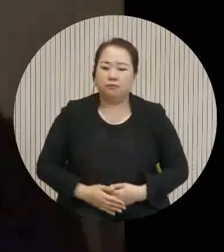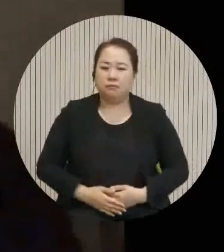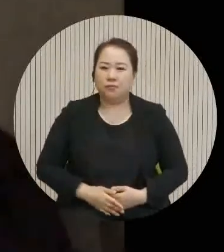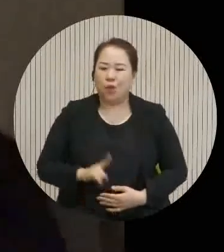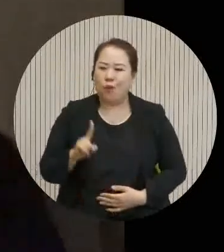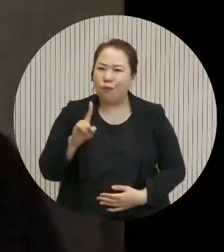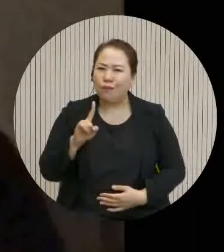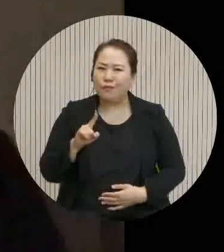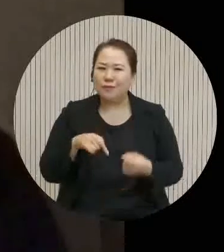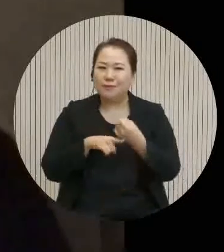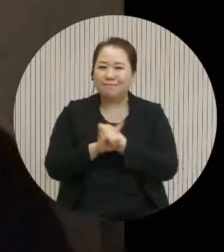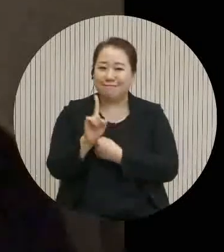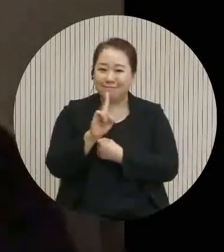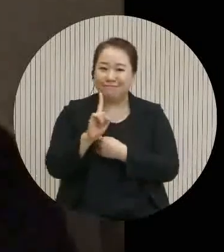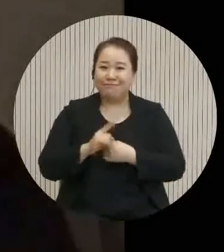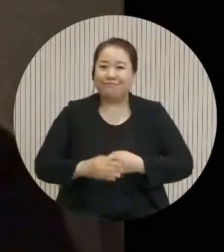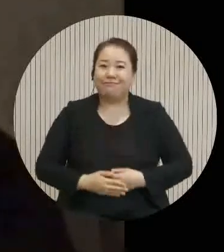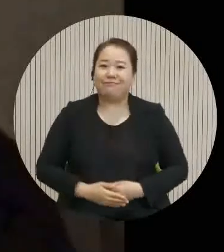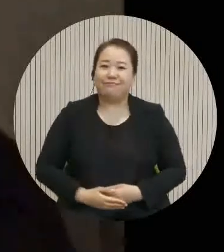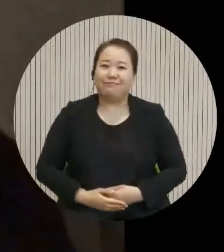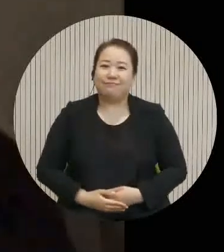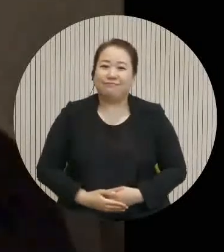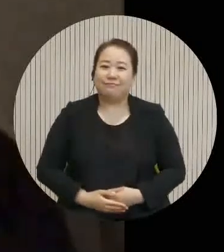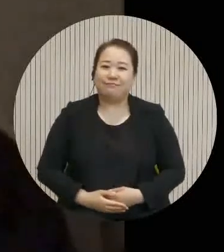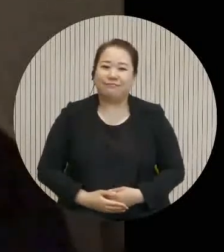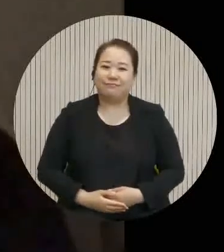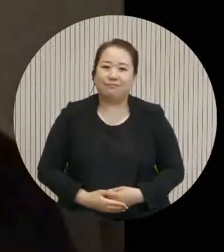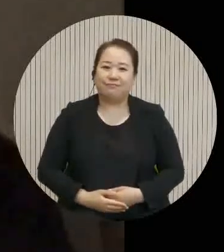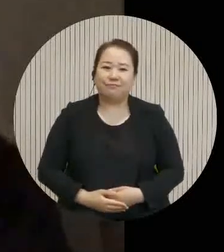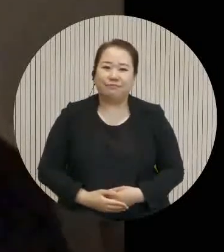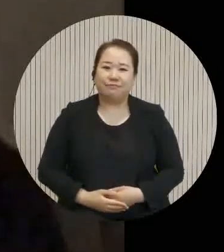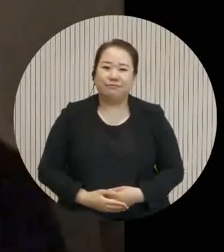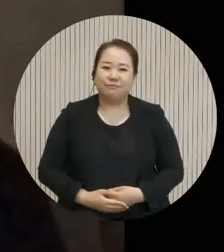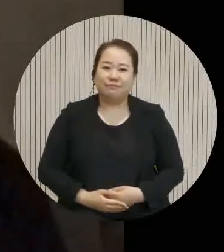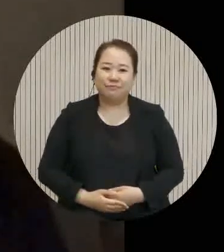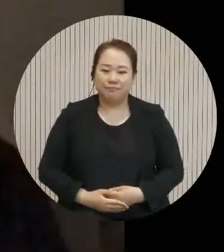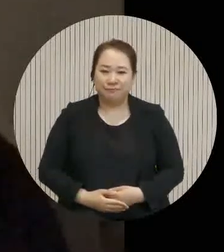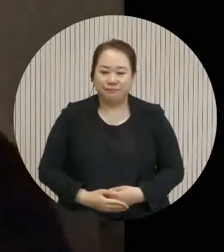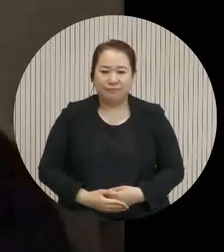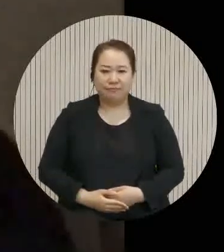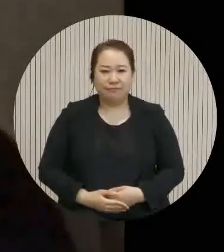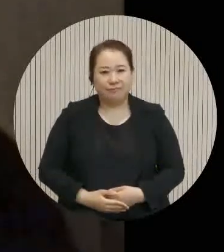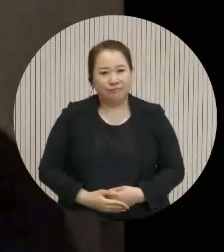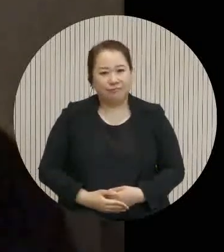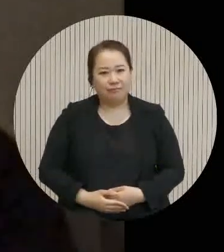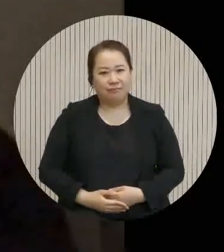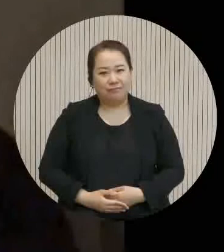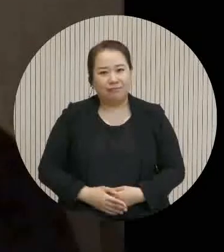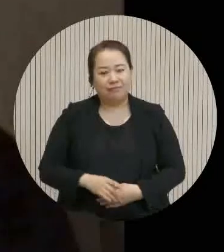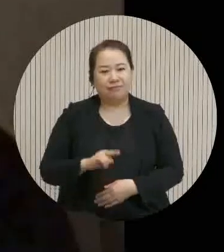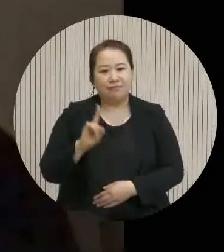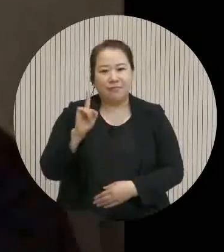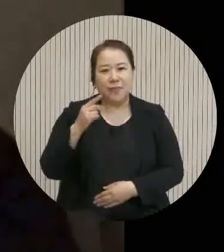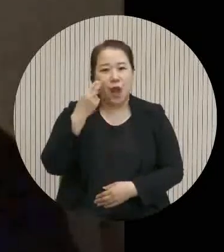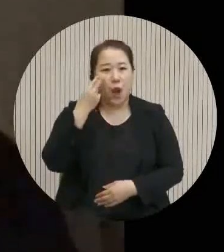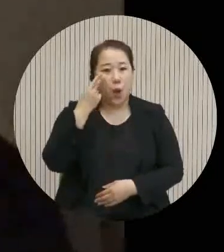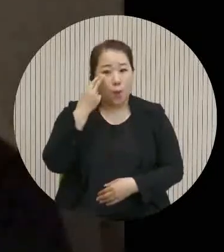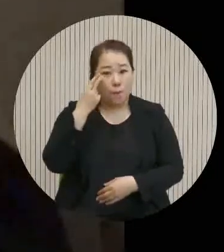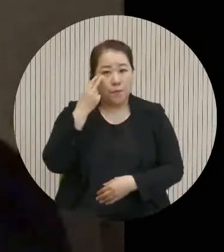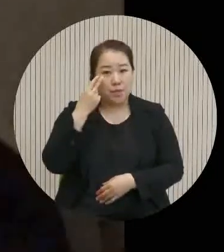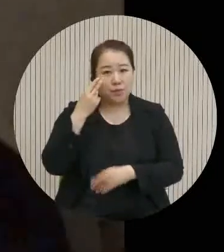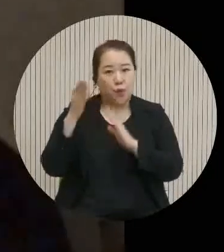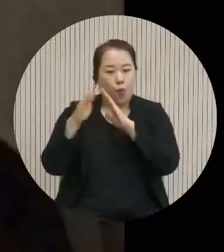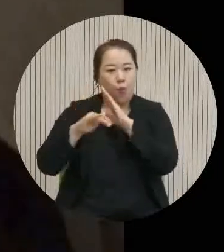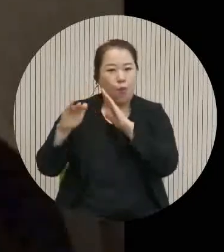summer? This happened in the United States. She went to the local public library.